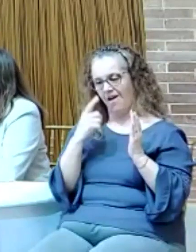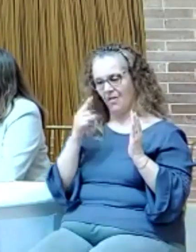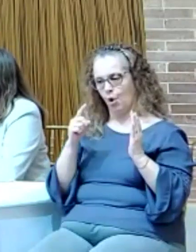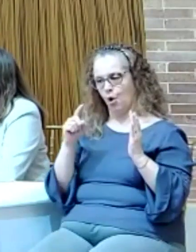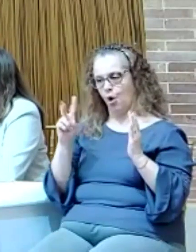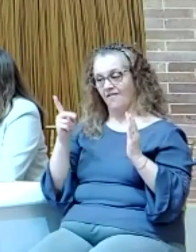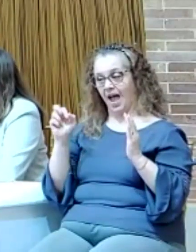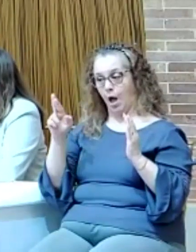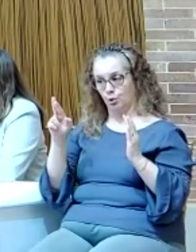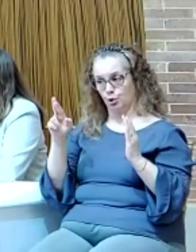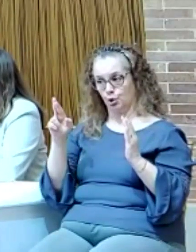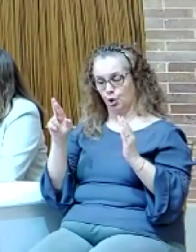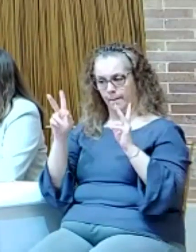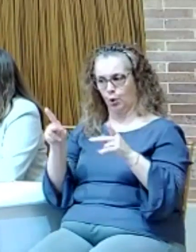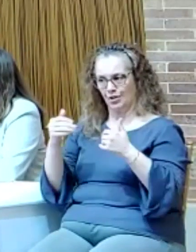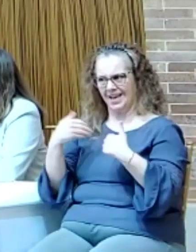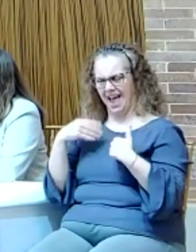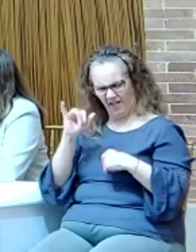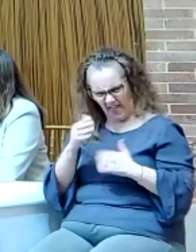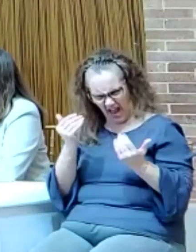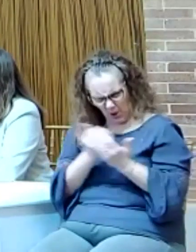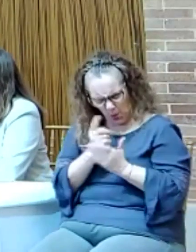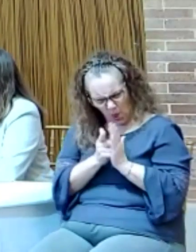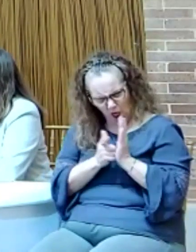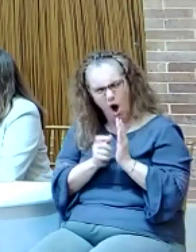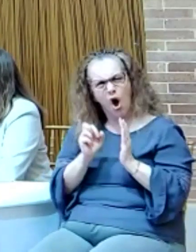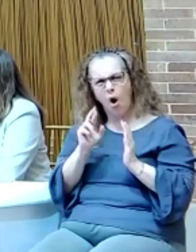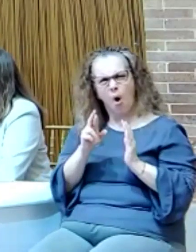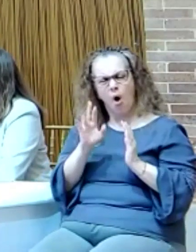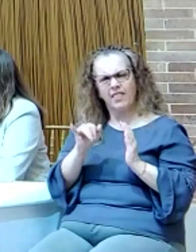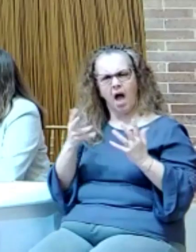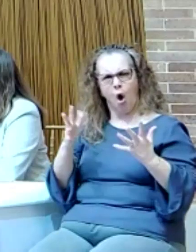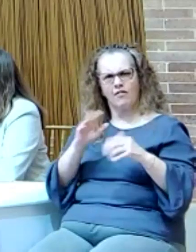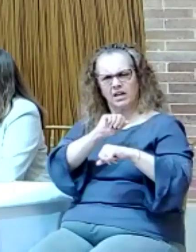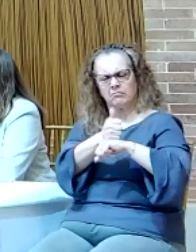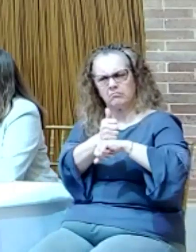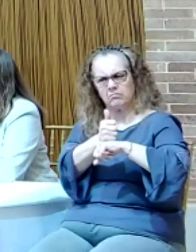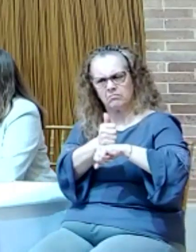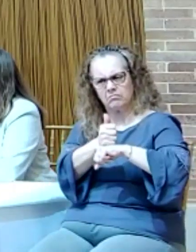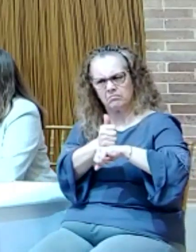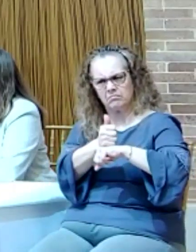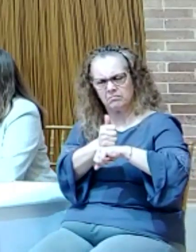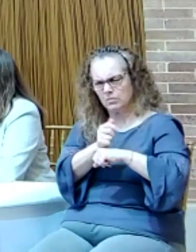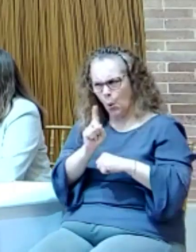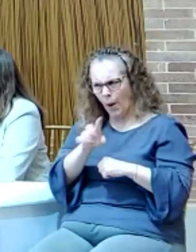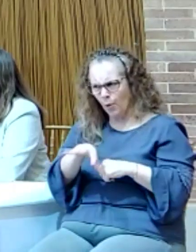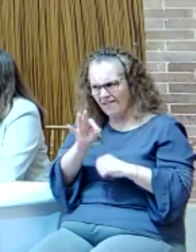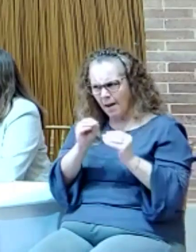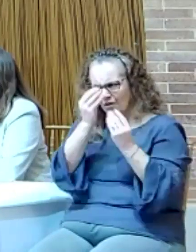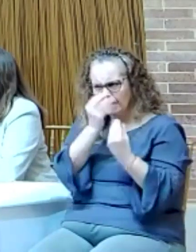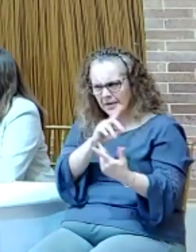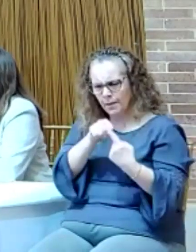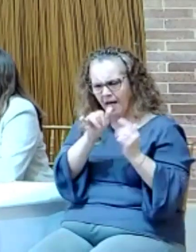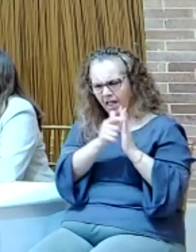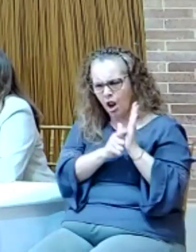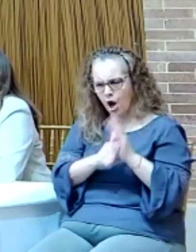holders is this a new law coming or is it something that exists and if so where do we find that